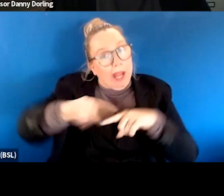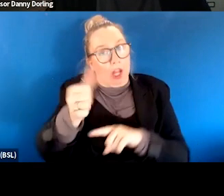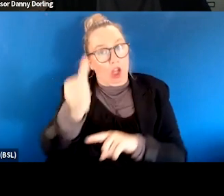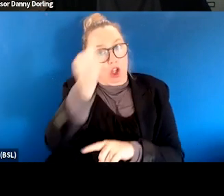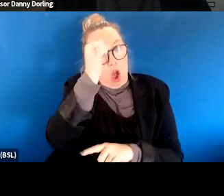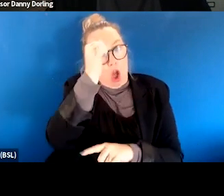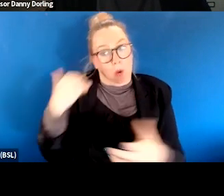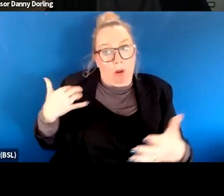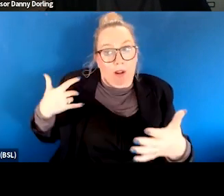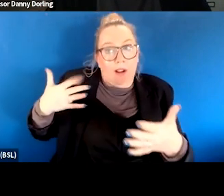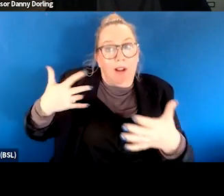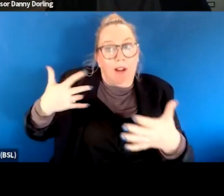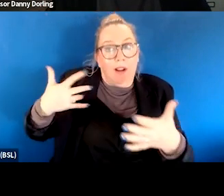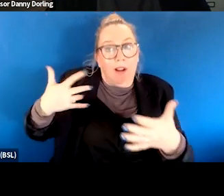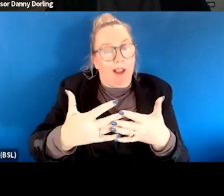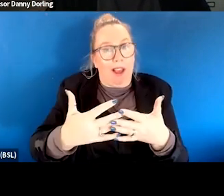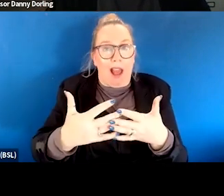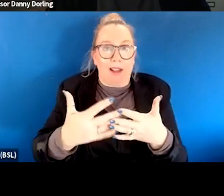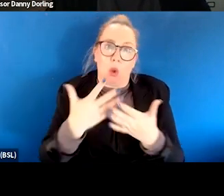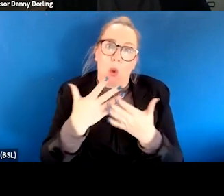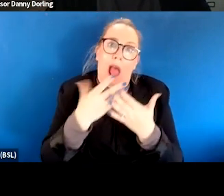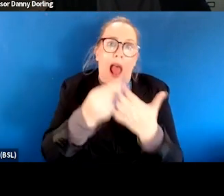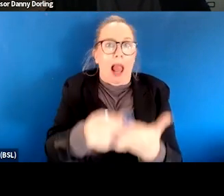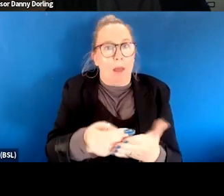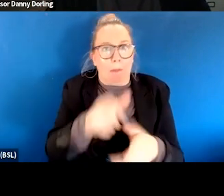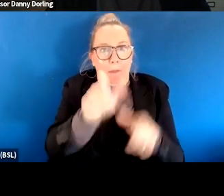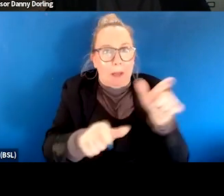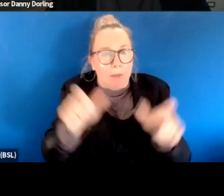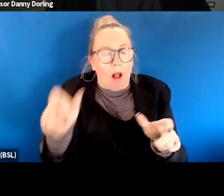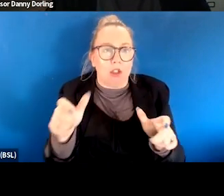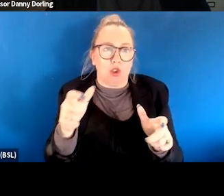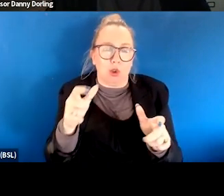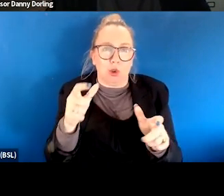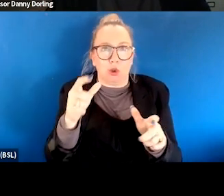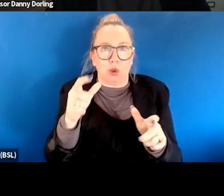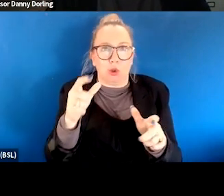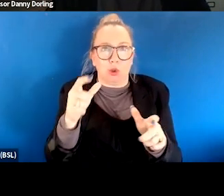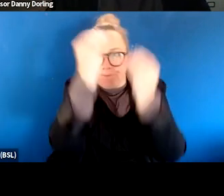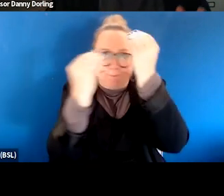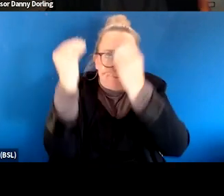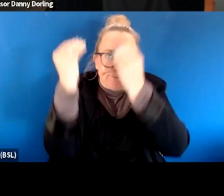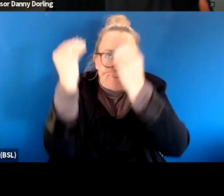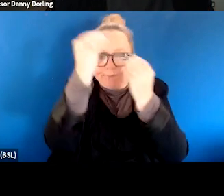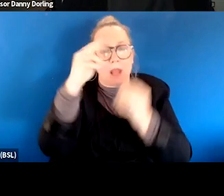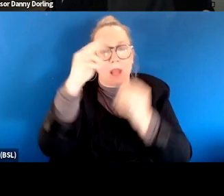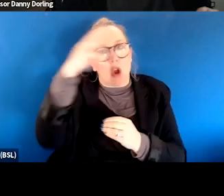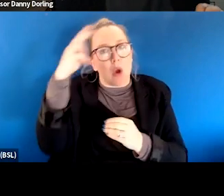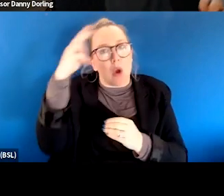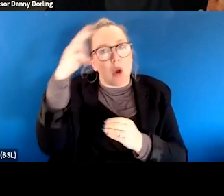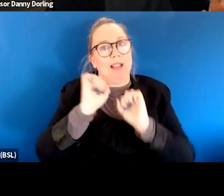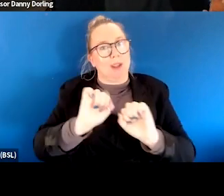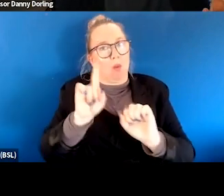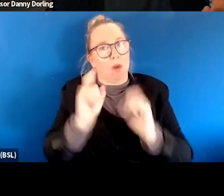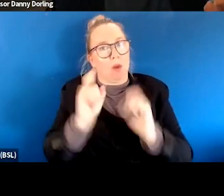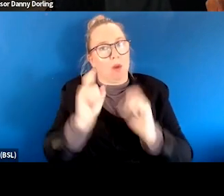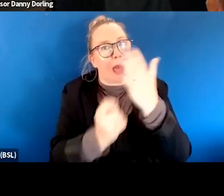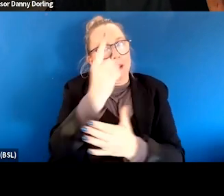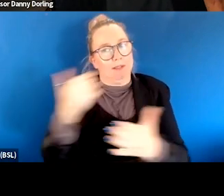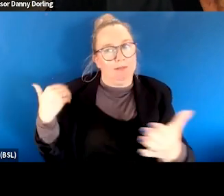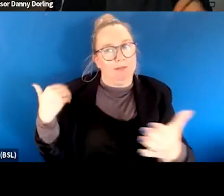be suffering from mass trauma, you have to process the present. You have to know what has happened. Let's move forward.